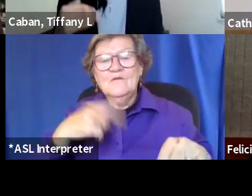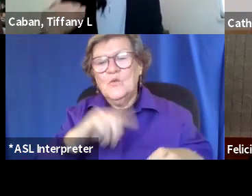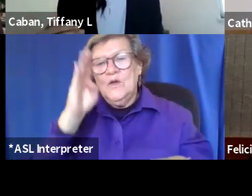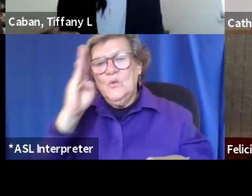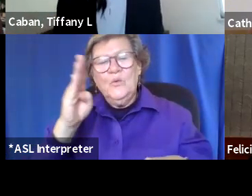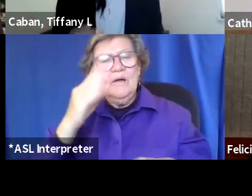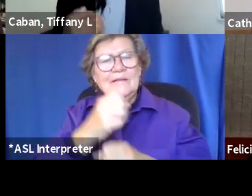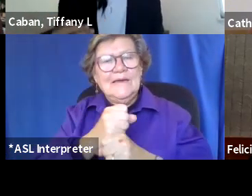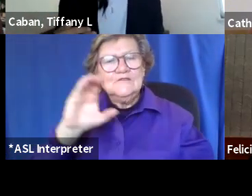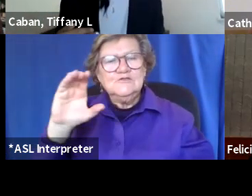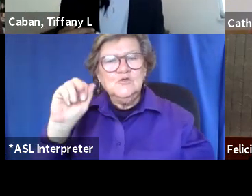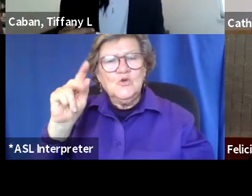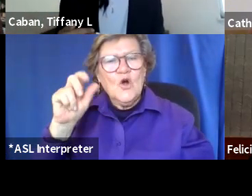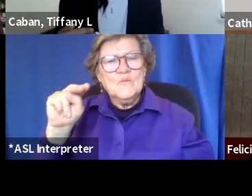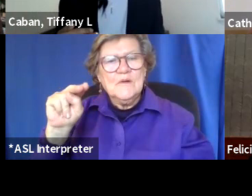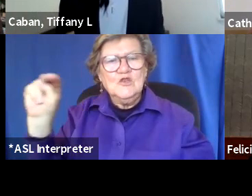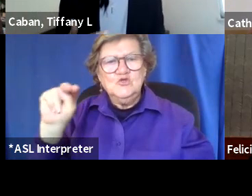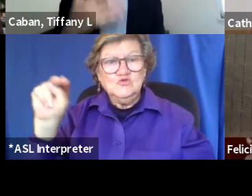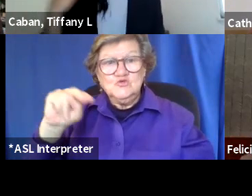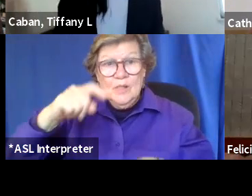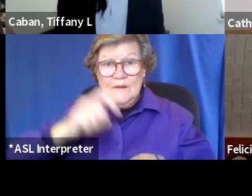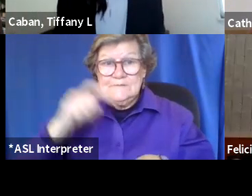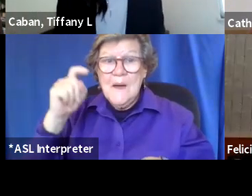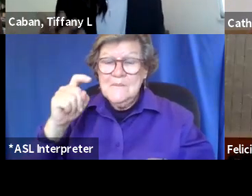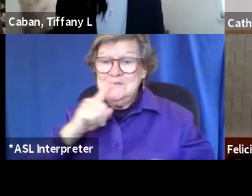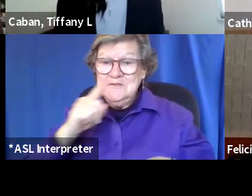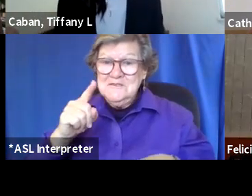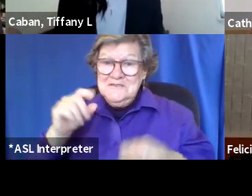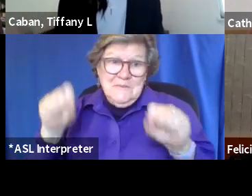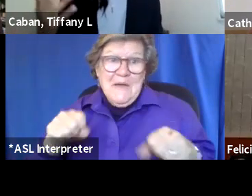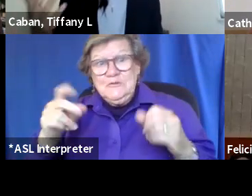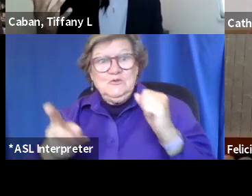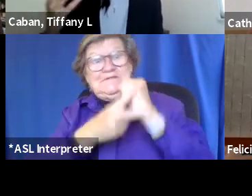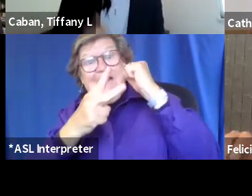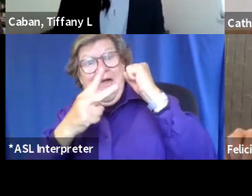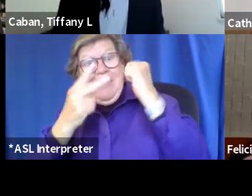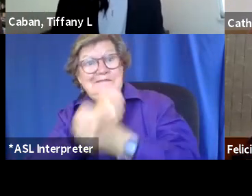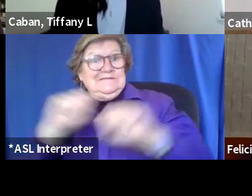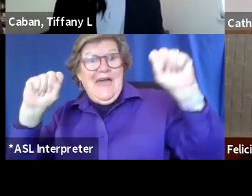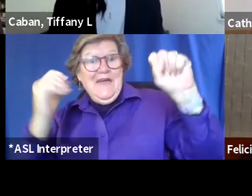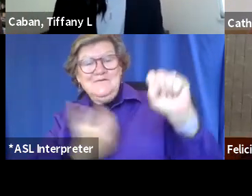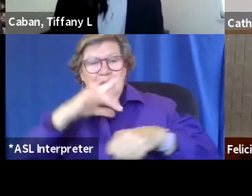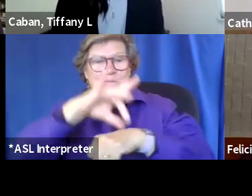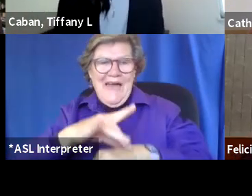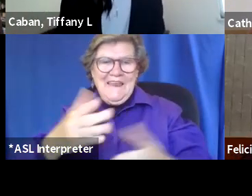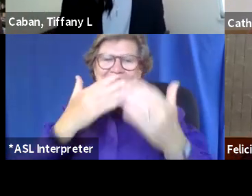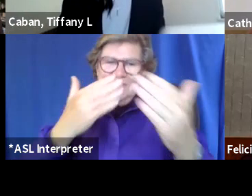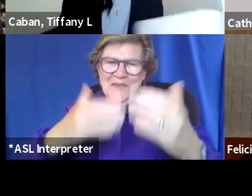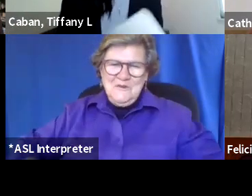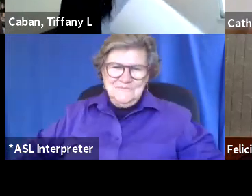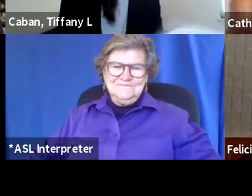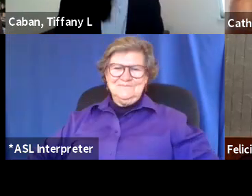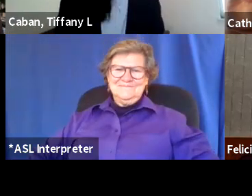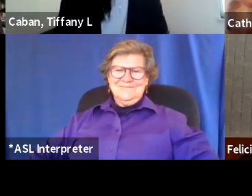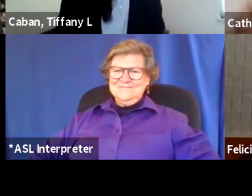to carbon neutral on time to be able to save our planet, essentially. But thank you.